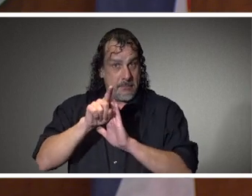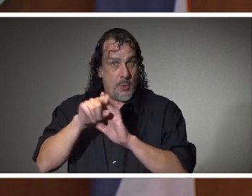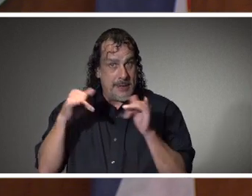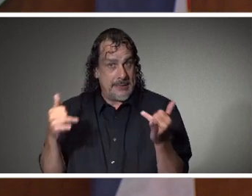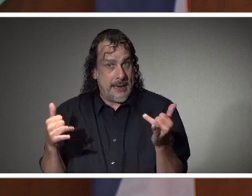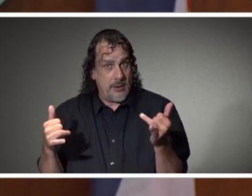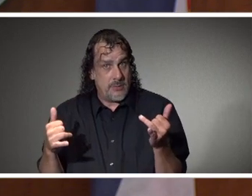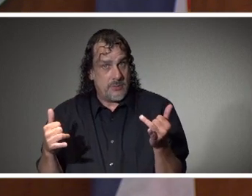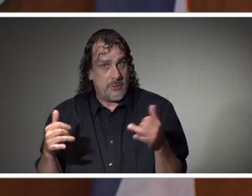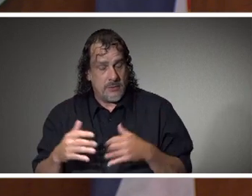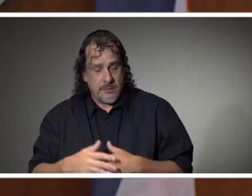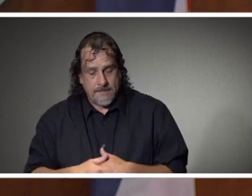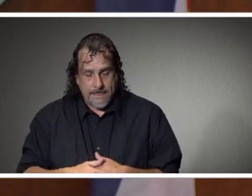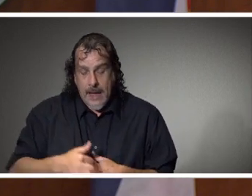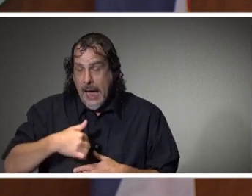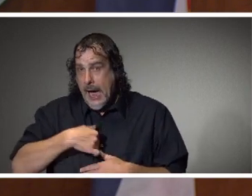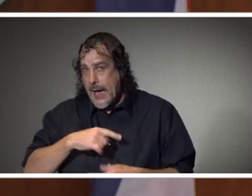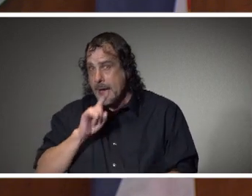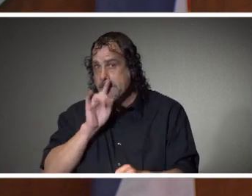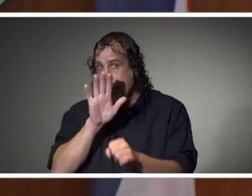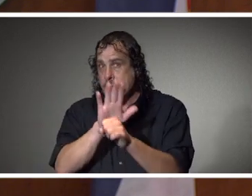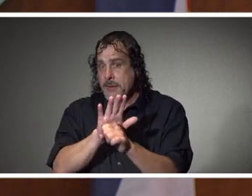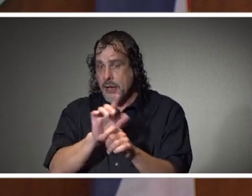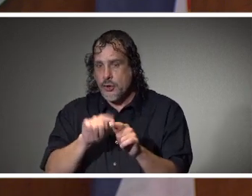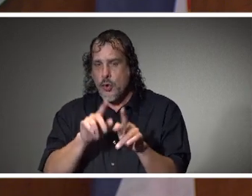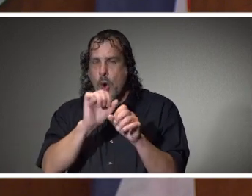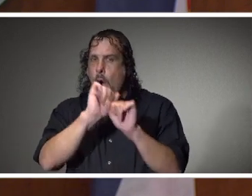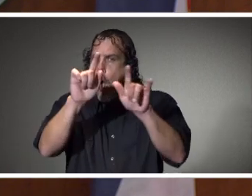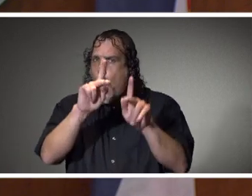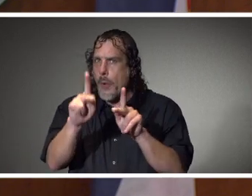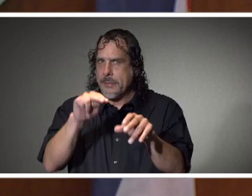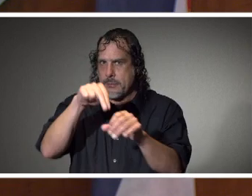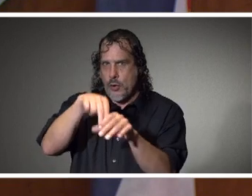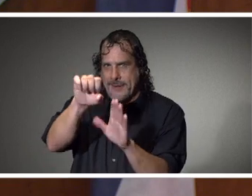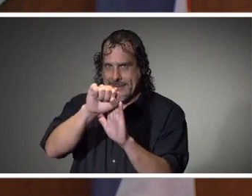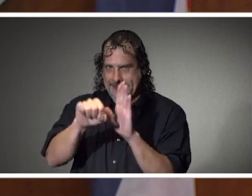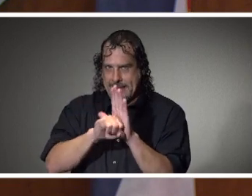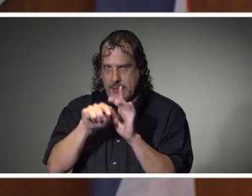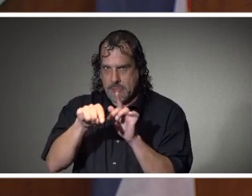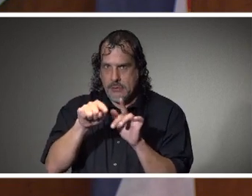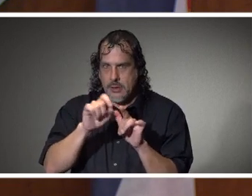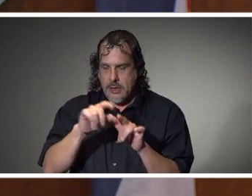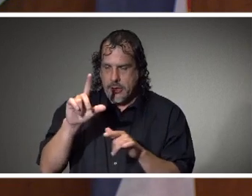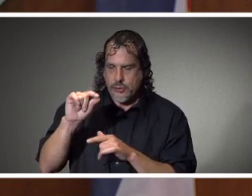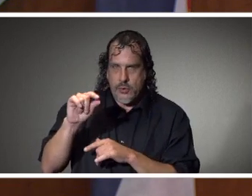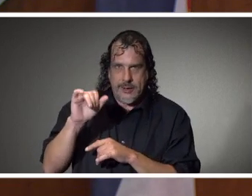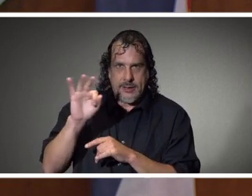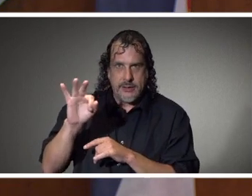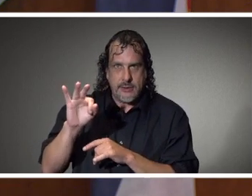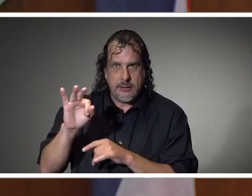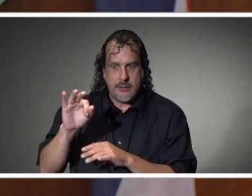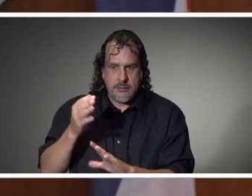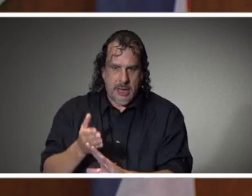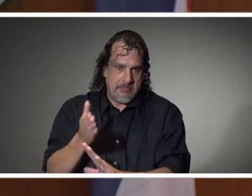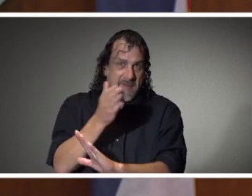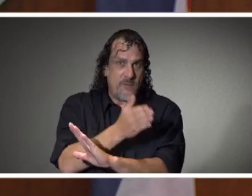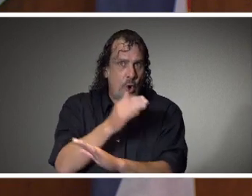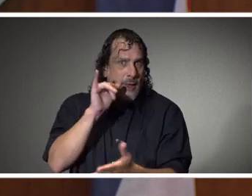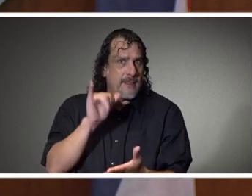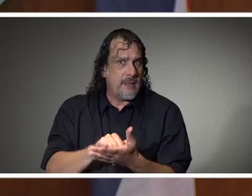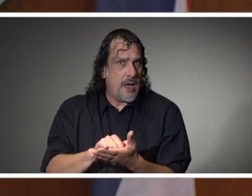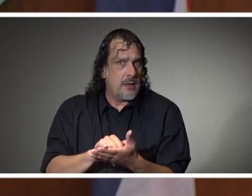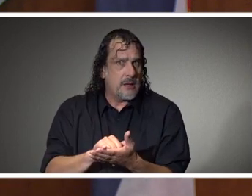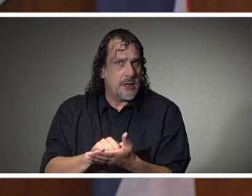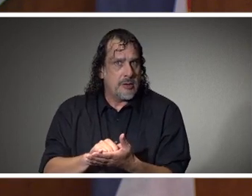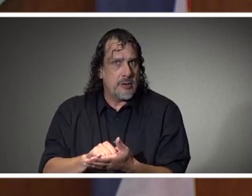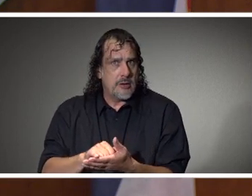this. I made a commitment to the people of our state during 2019, for many years before that, with respect to